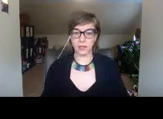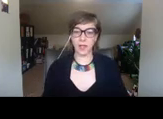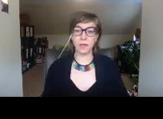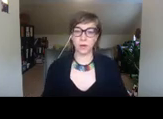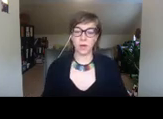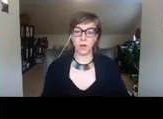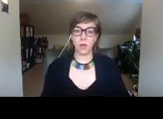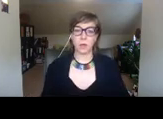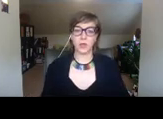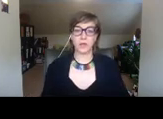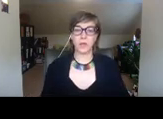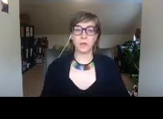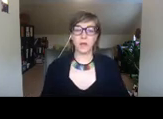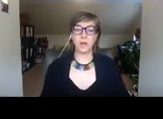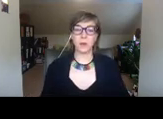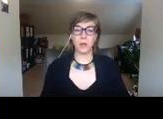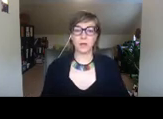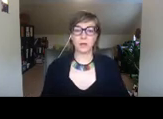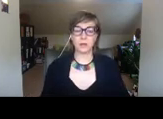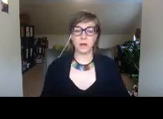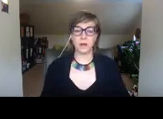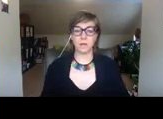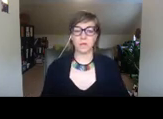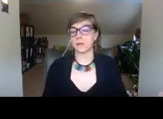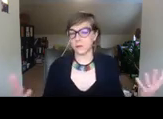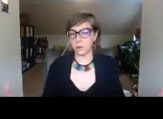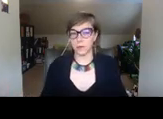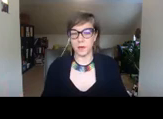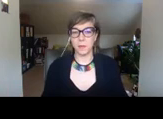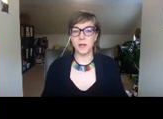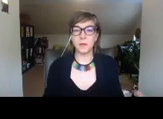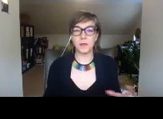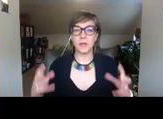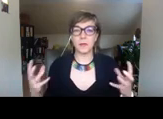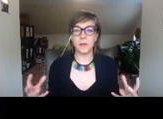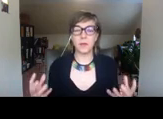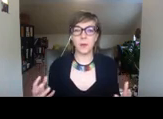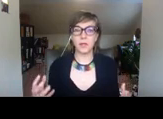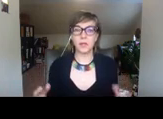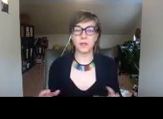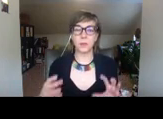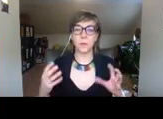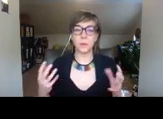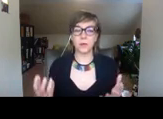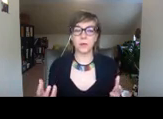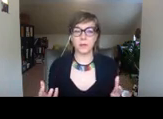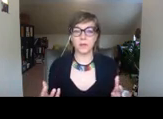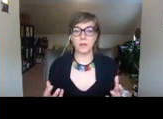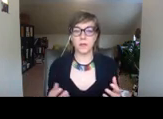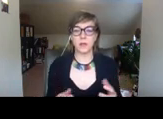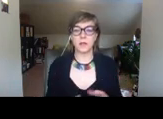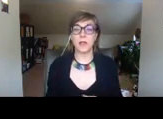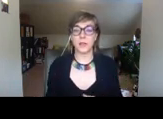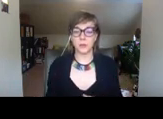witnessing together, which I think in many ways, this is of course my opinion, but I think in many ways it's what brings